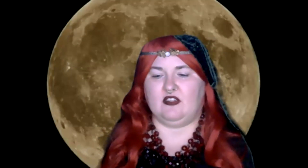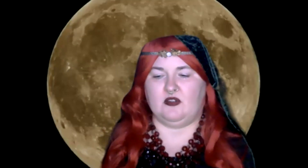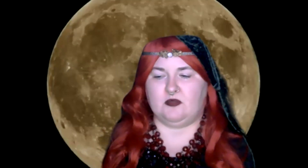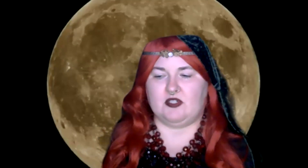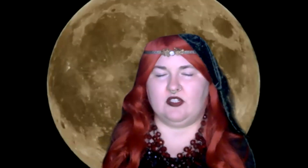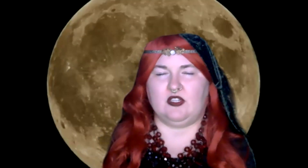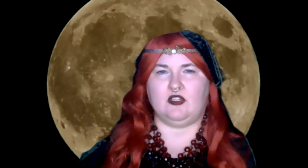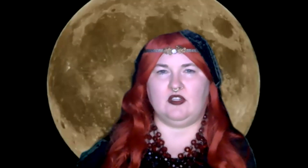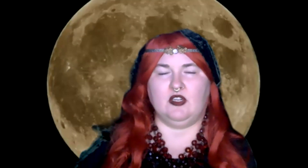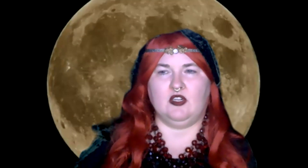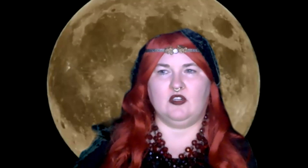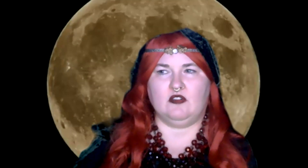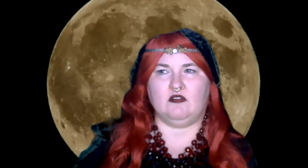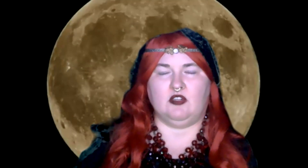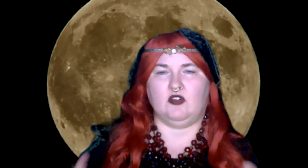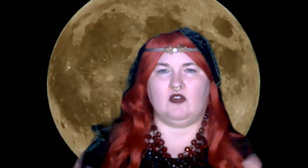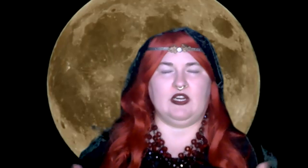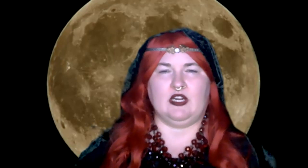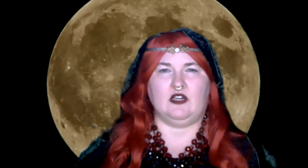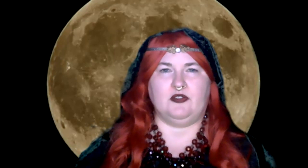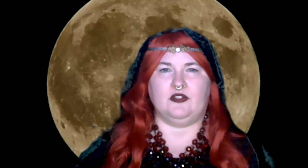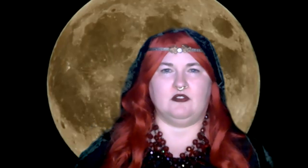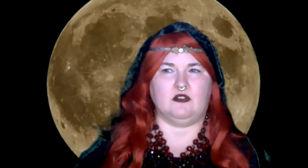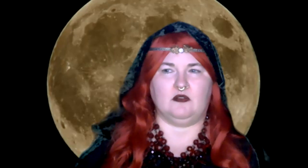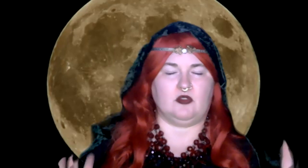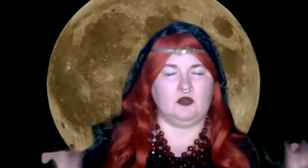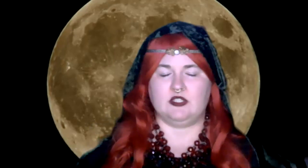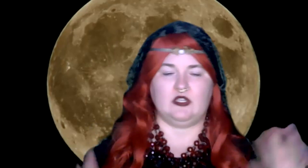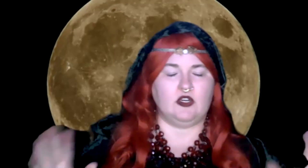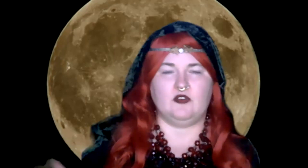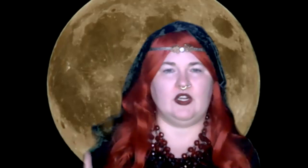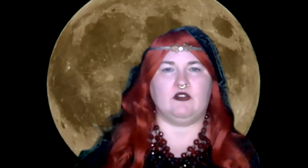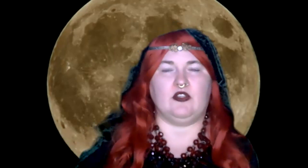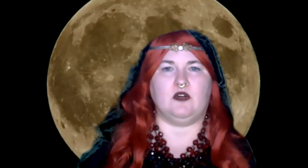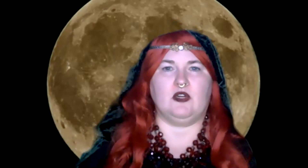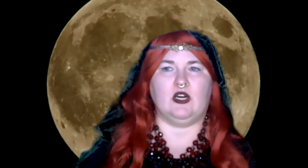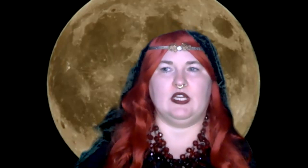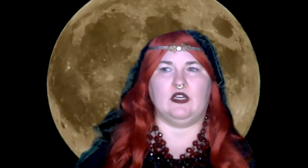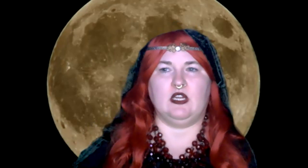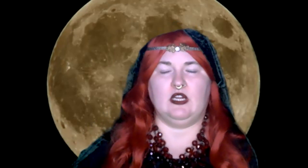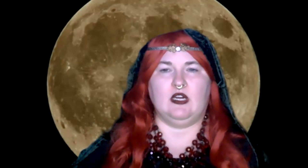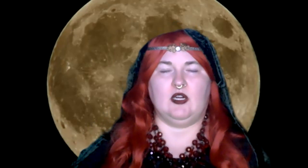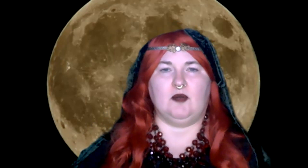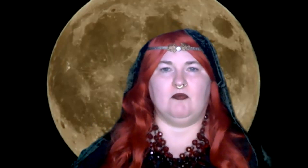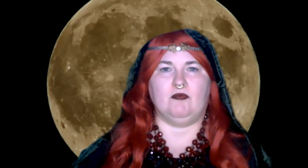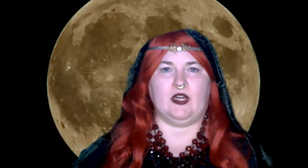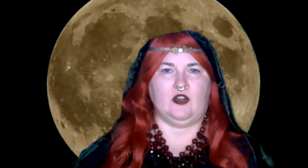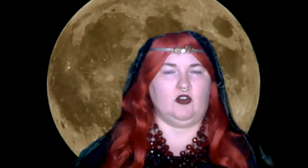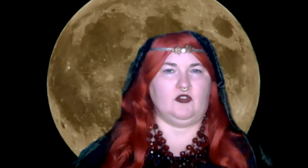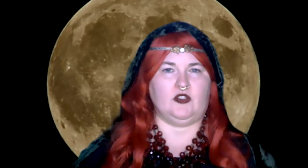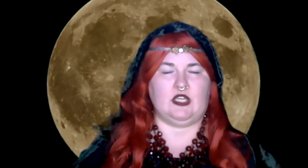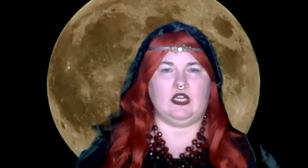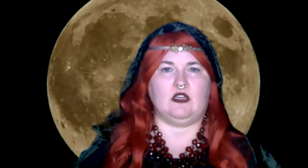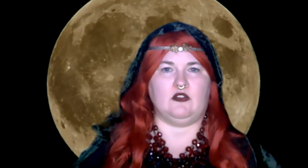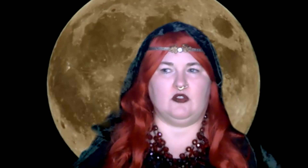that, especially, right now with the quarantine and COVID and everything going on, I